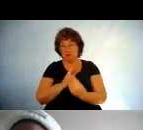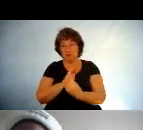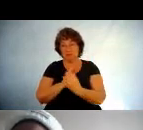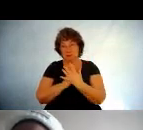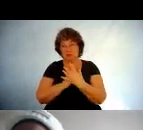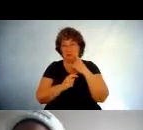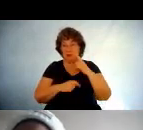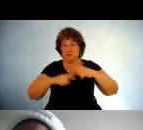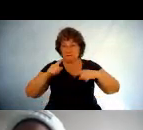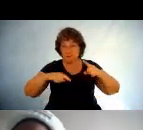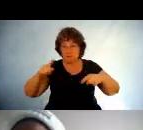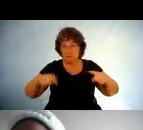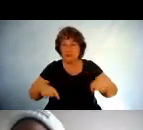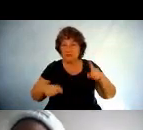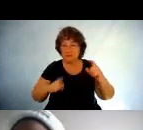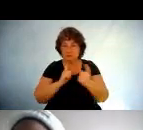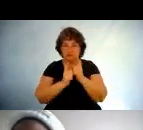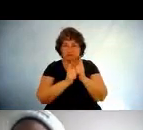Excellent. Thank you, Patrick, for sure.